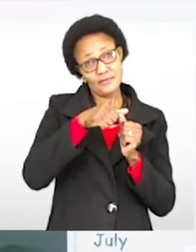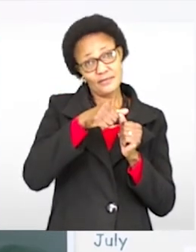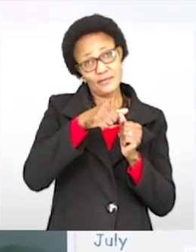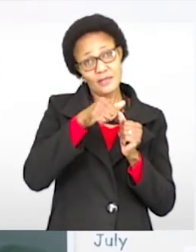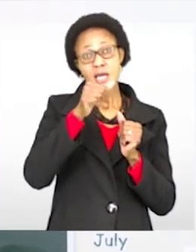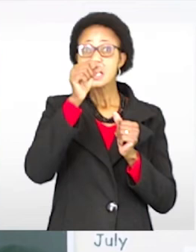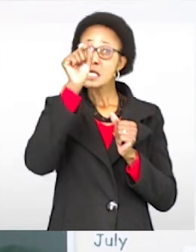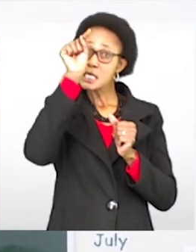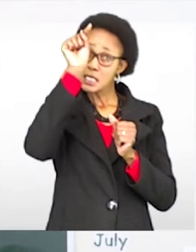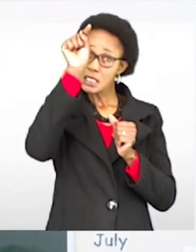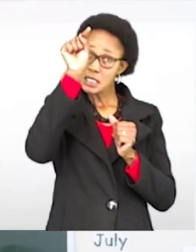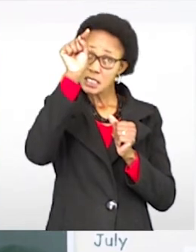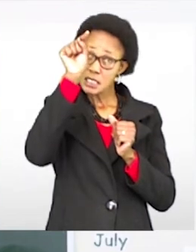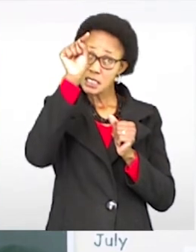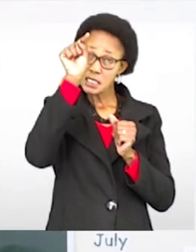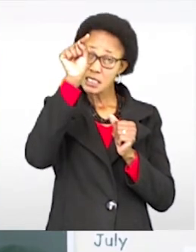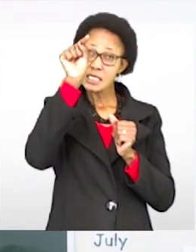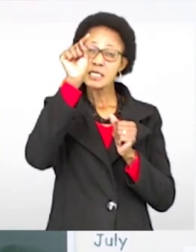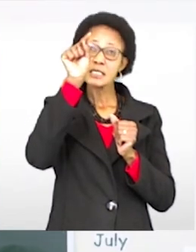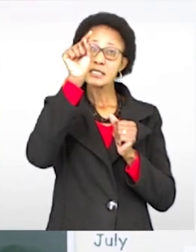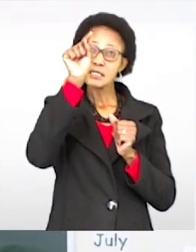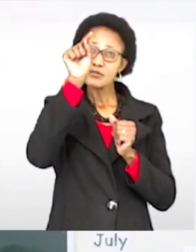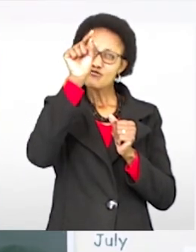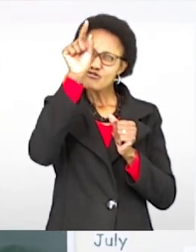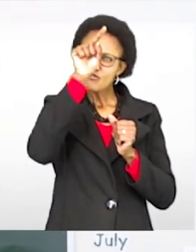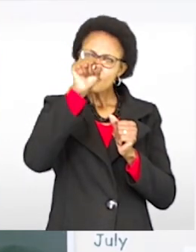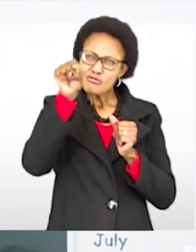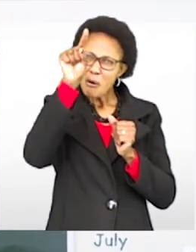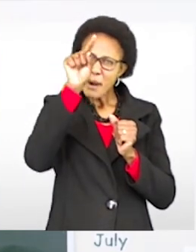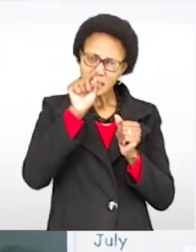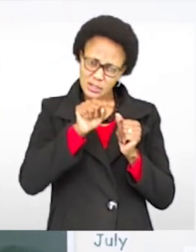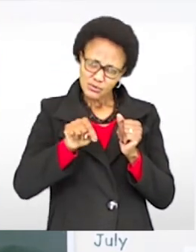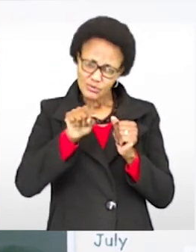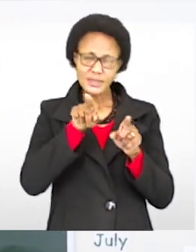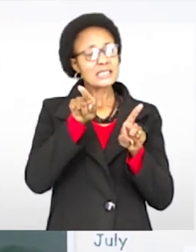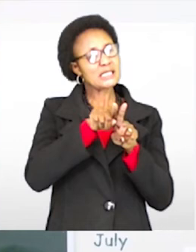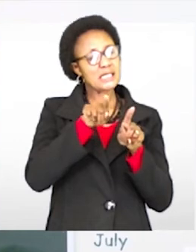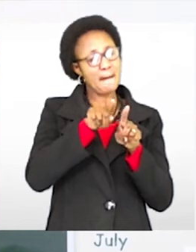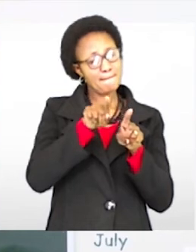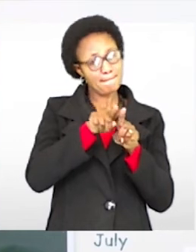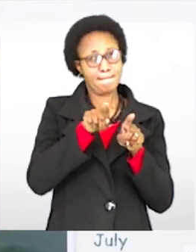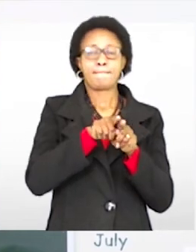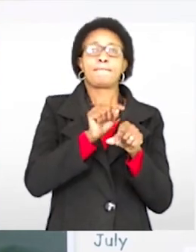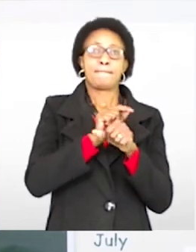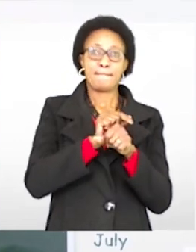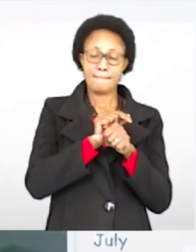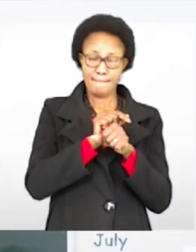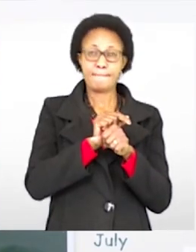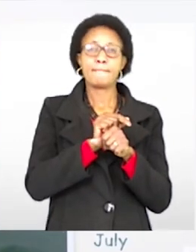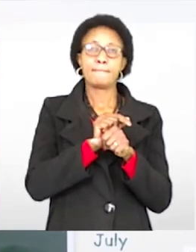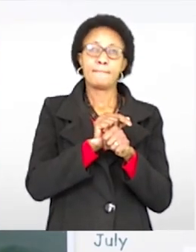the bottom must be a little bit equal, otherwise you're going to have a small head and a big